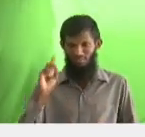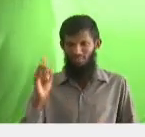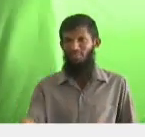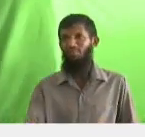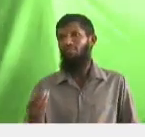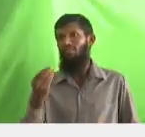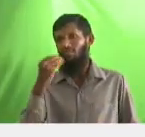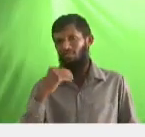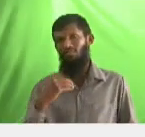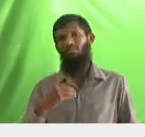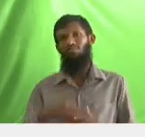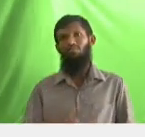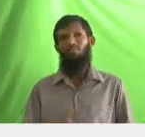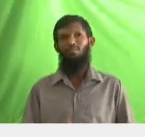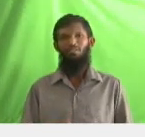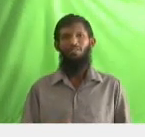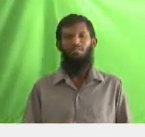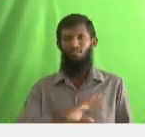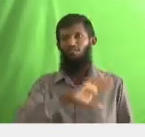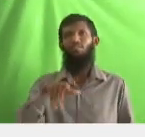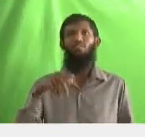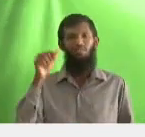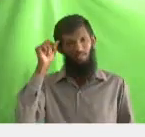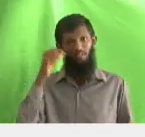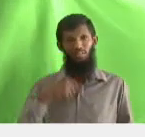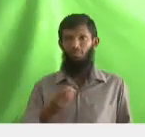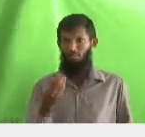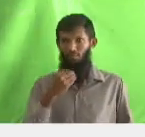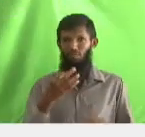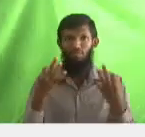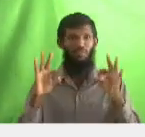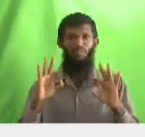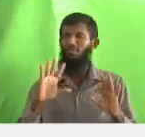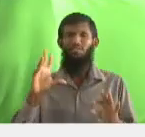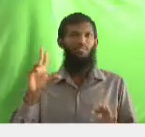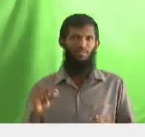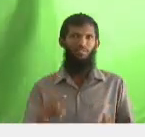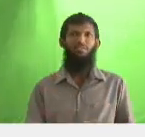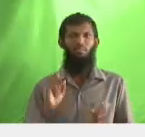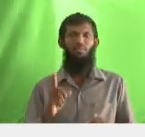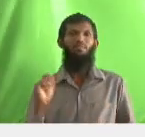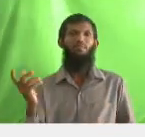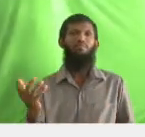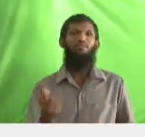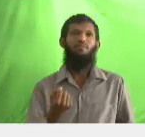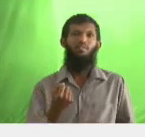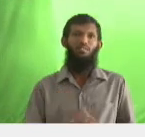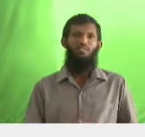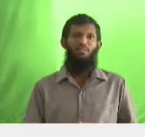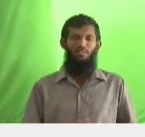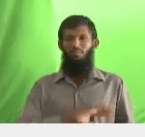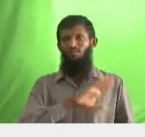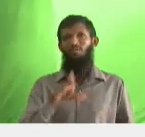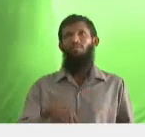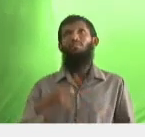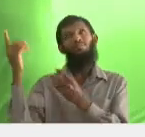that food, as you and I know, is not free across the globe. May the Almighty bless every one of us.